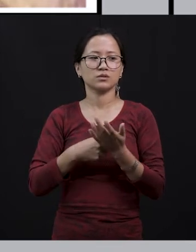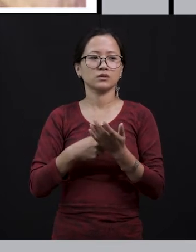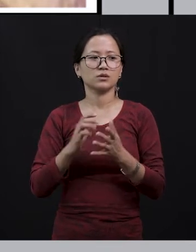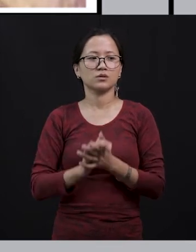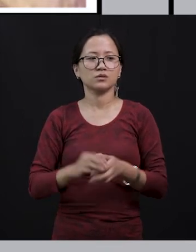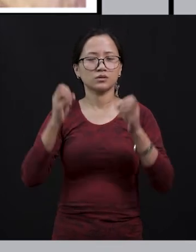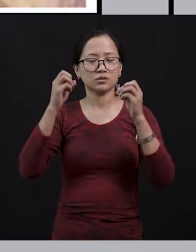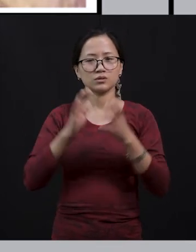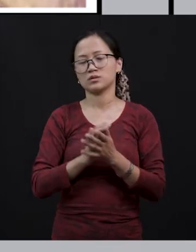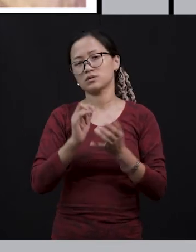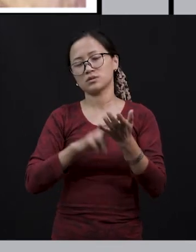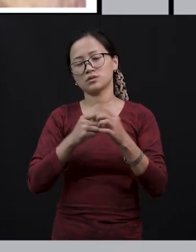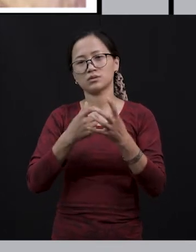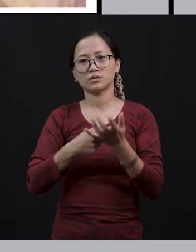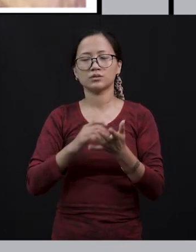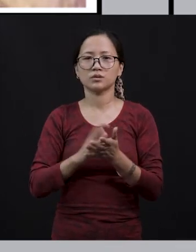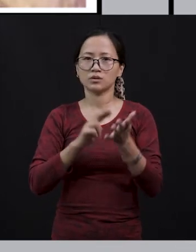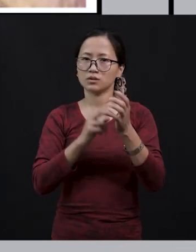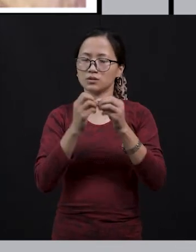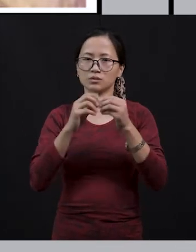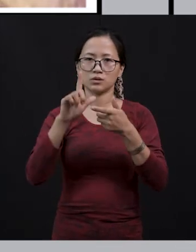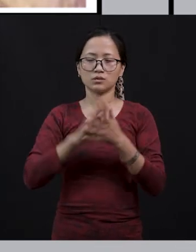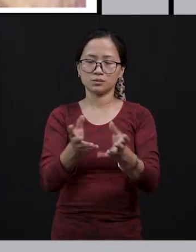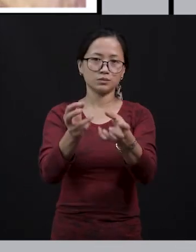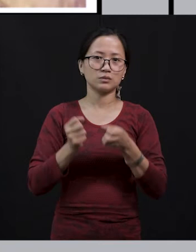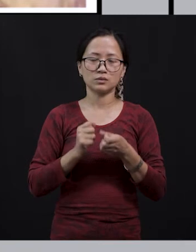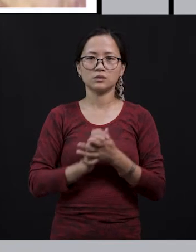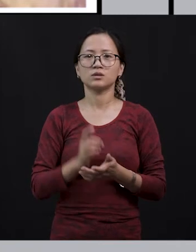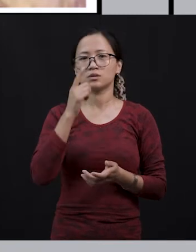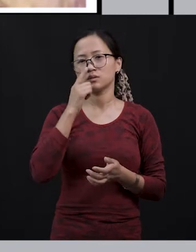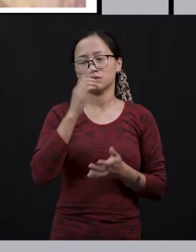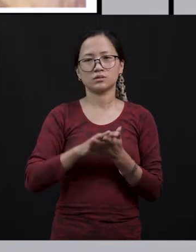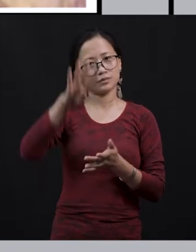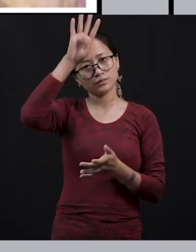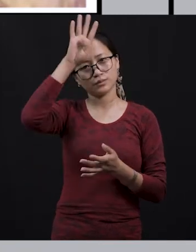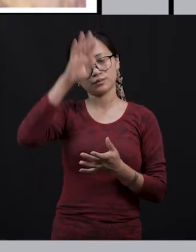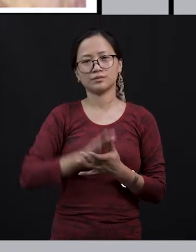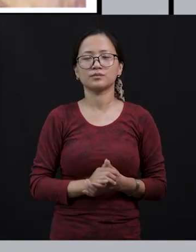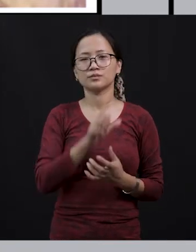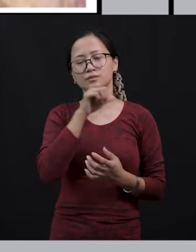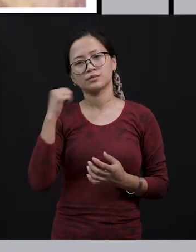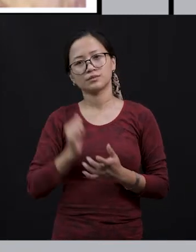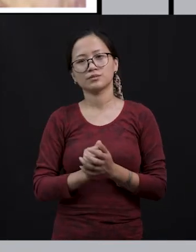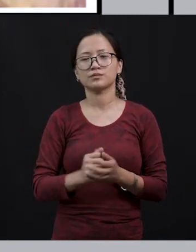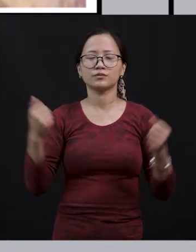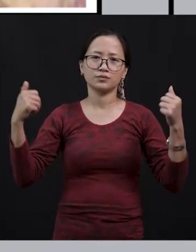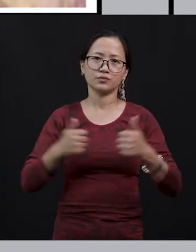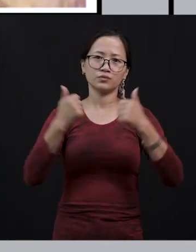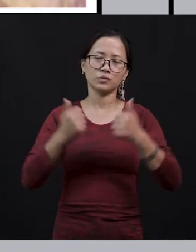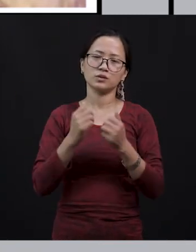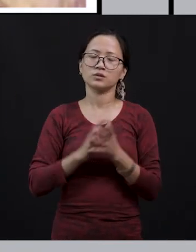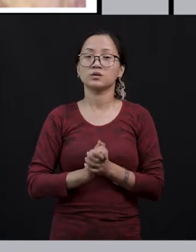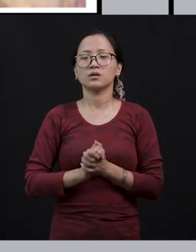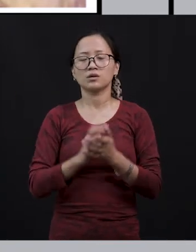was short-lived as the nobles just could not accept a woman as their queen, and she died fighting the